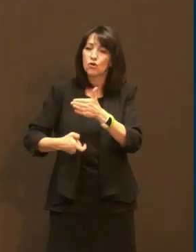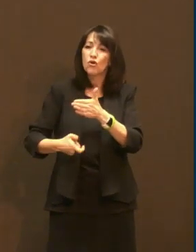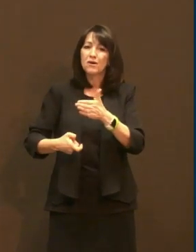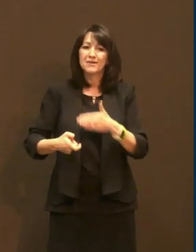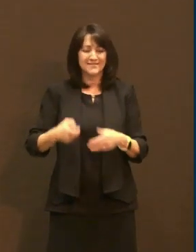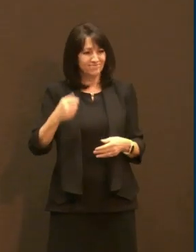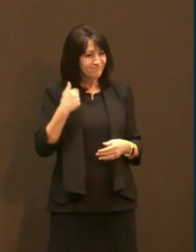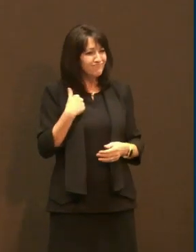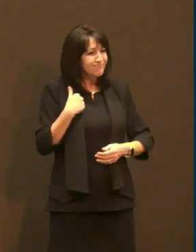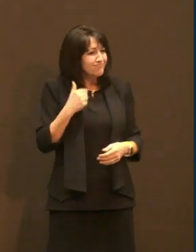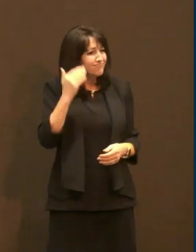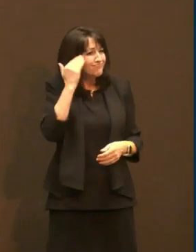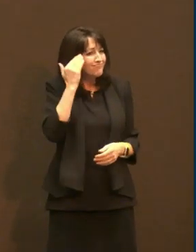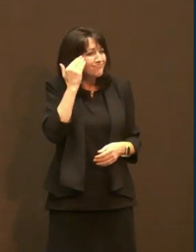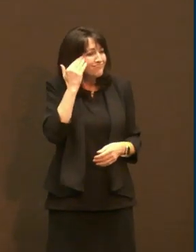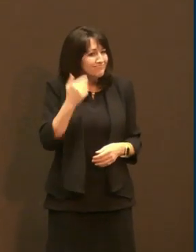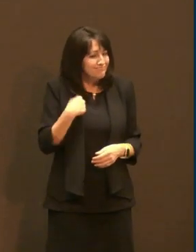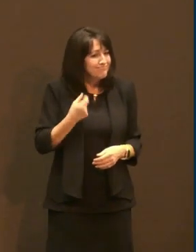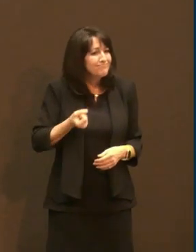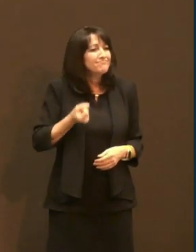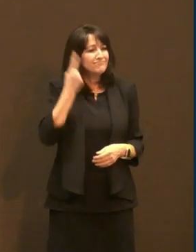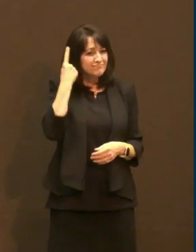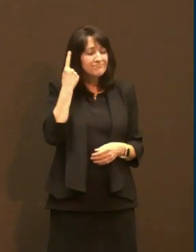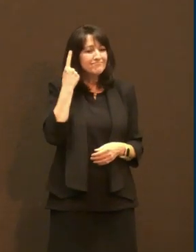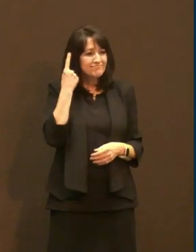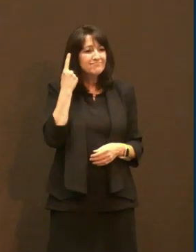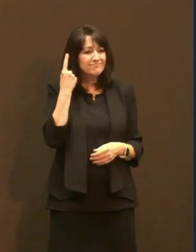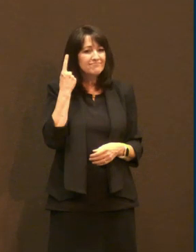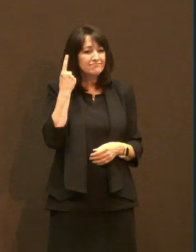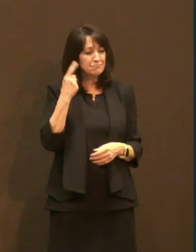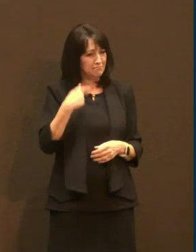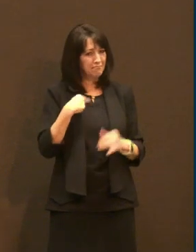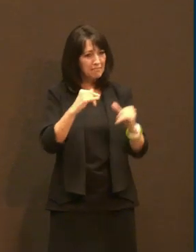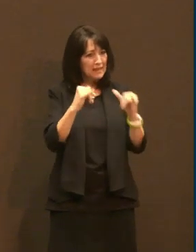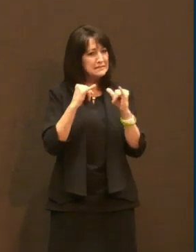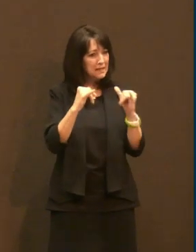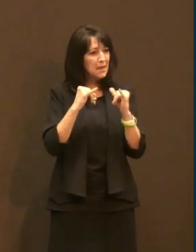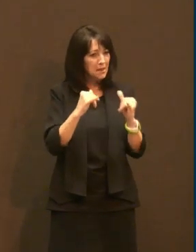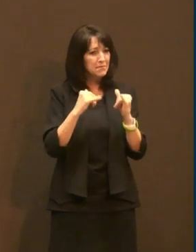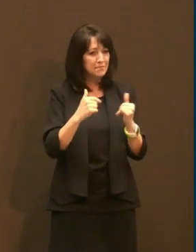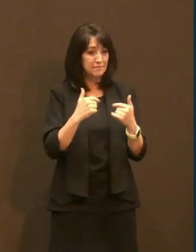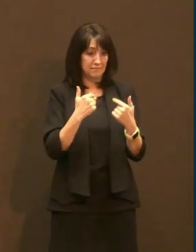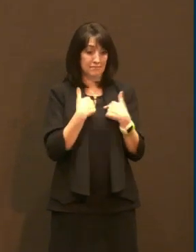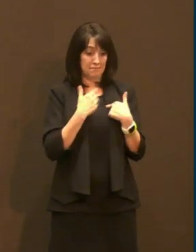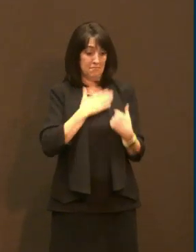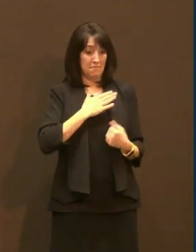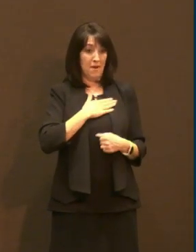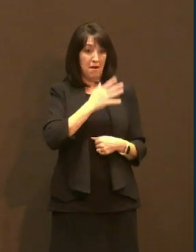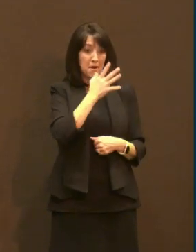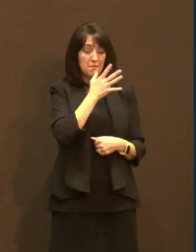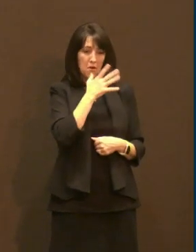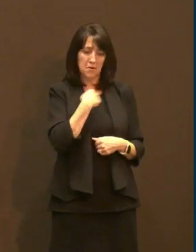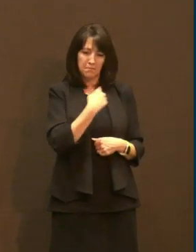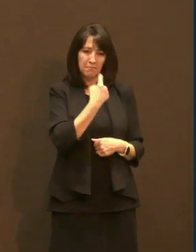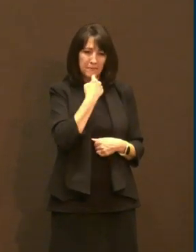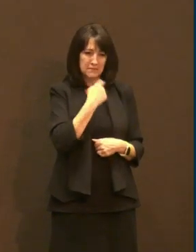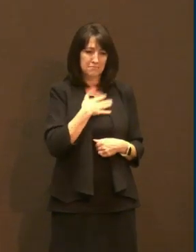there. I try to talk to my mother every day. We were on a Zoom call last